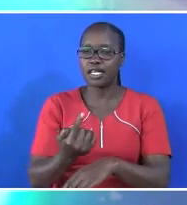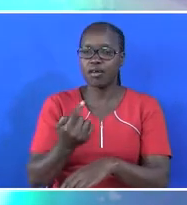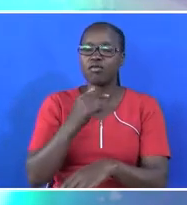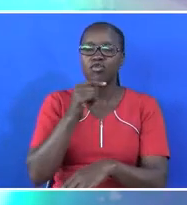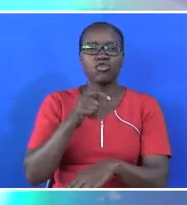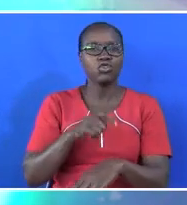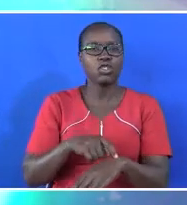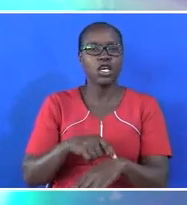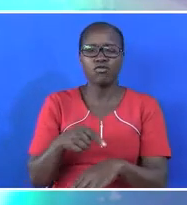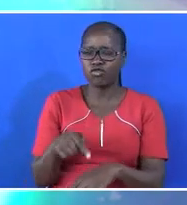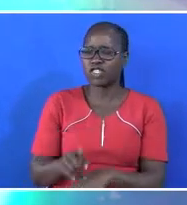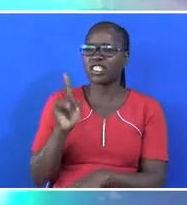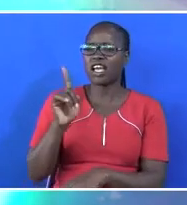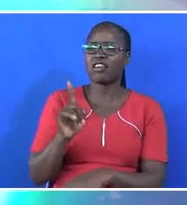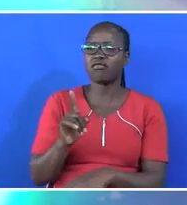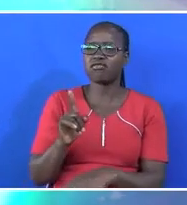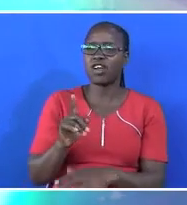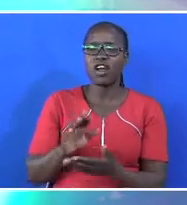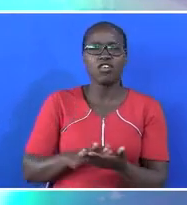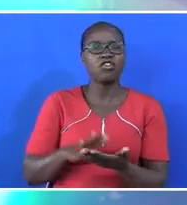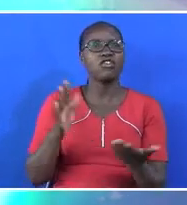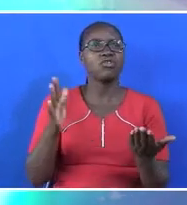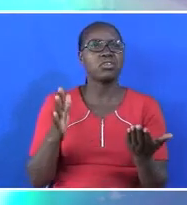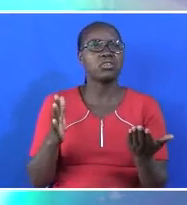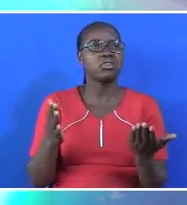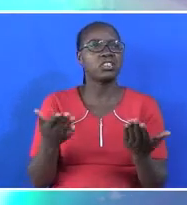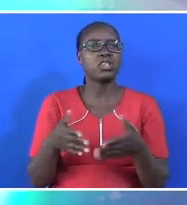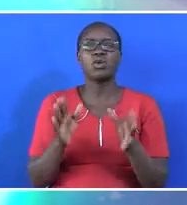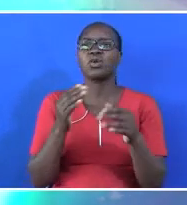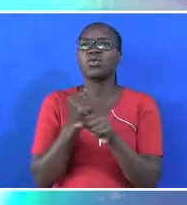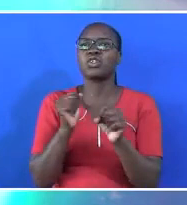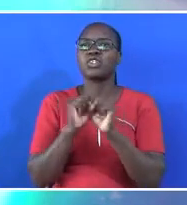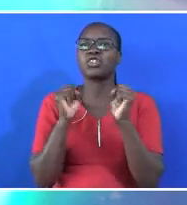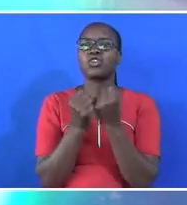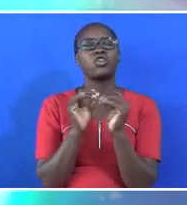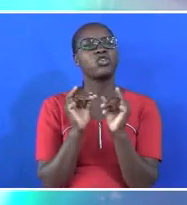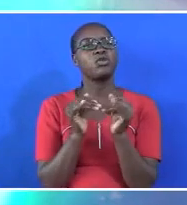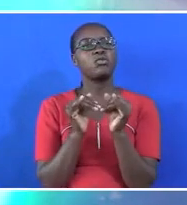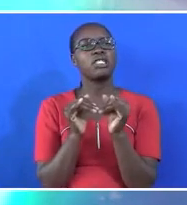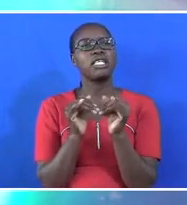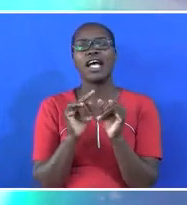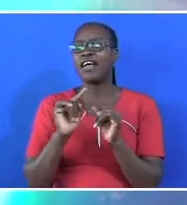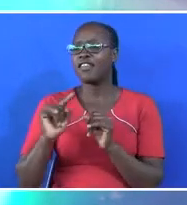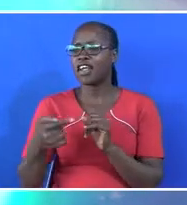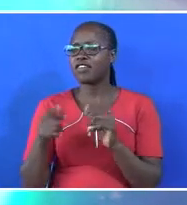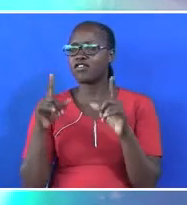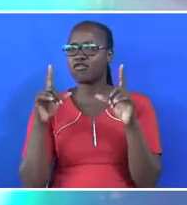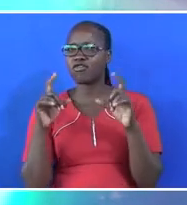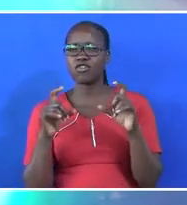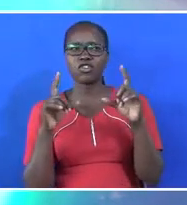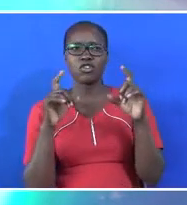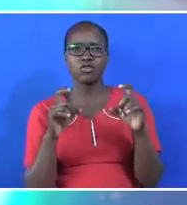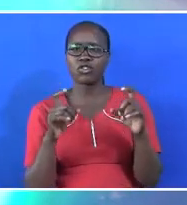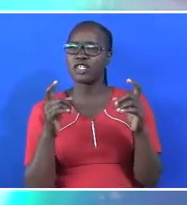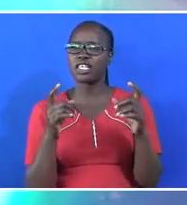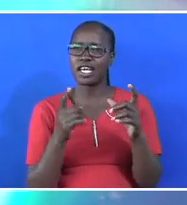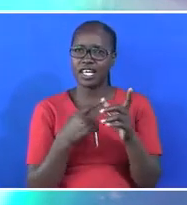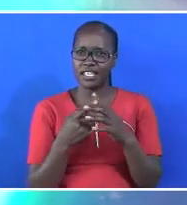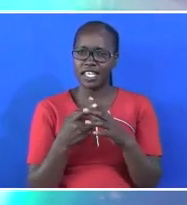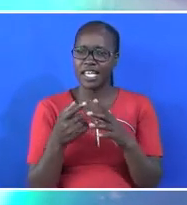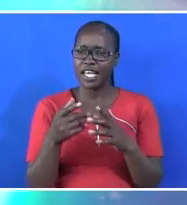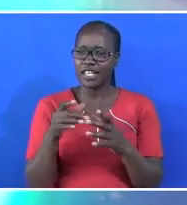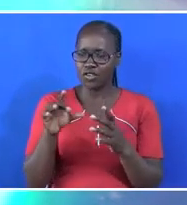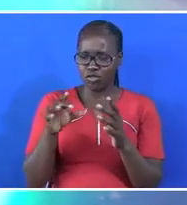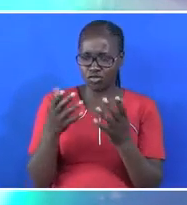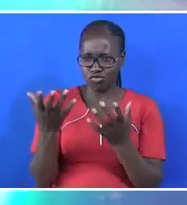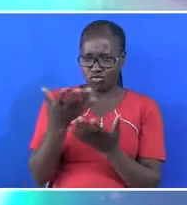for self-glorification, the way we do in social media, taking 1,000 photos and saving the best one